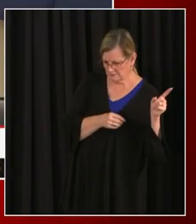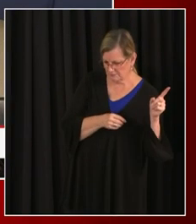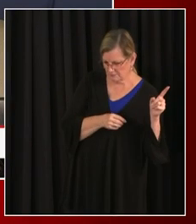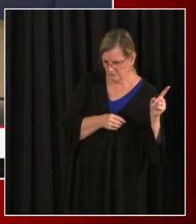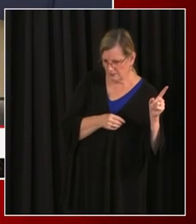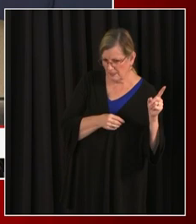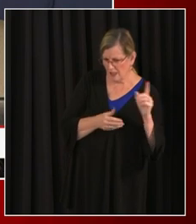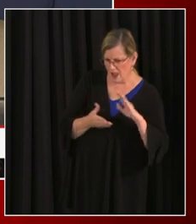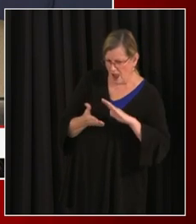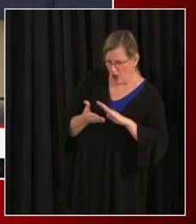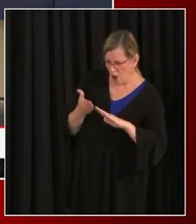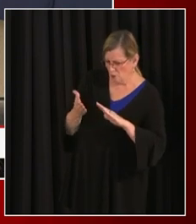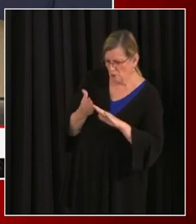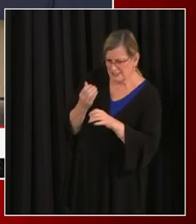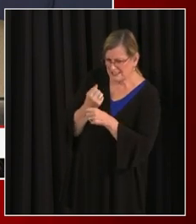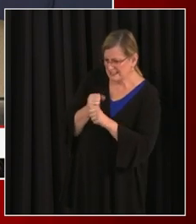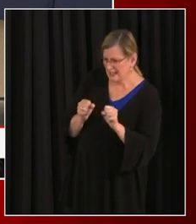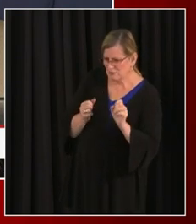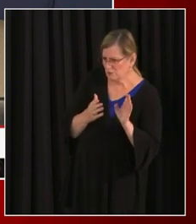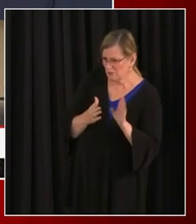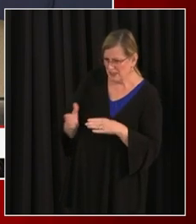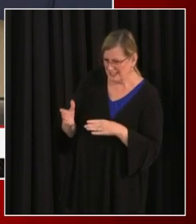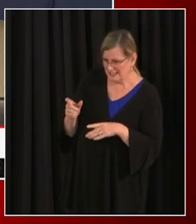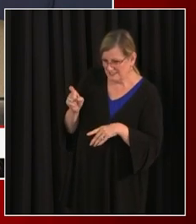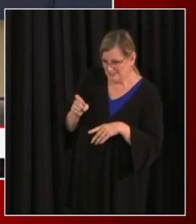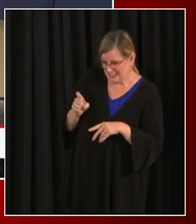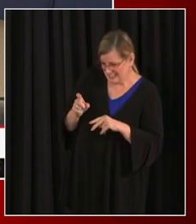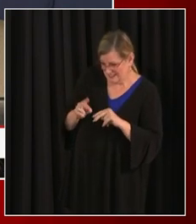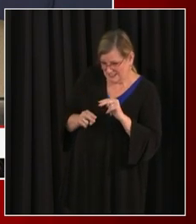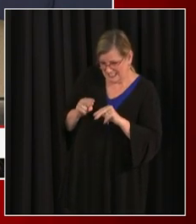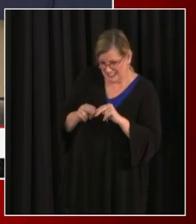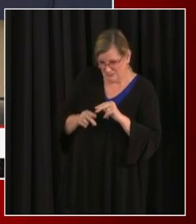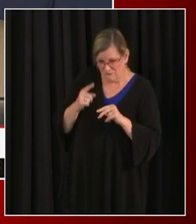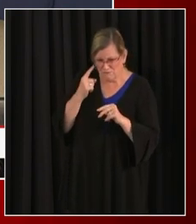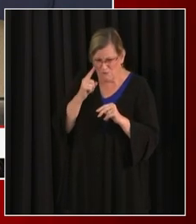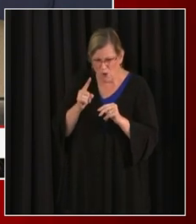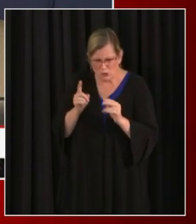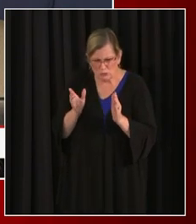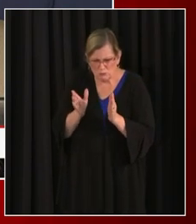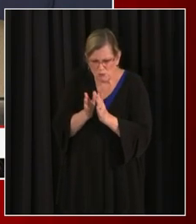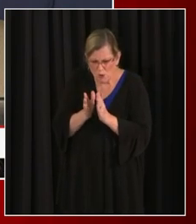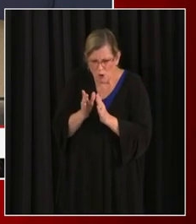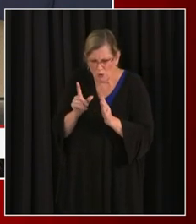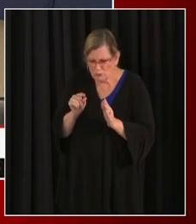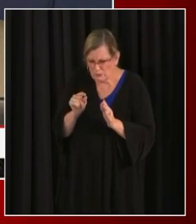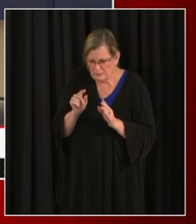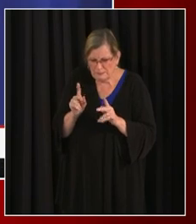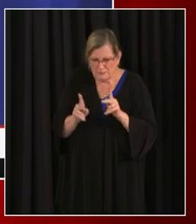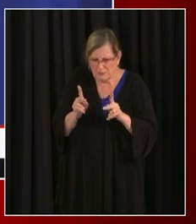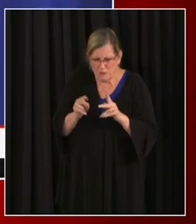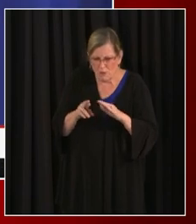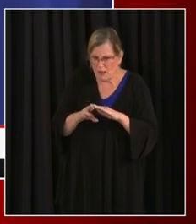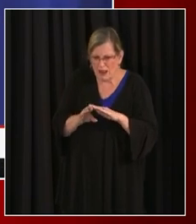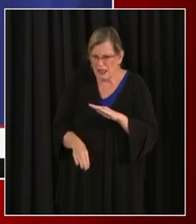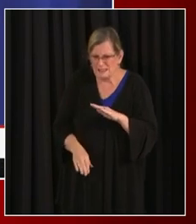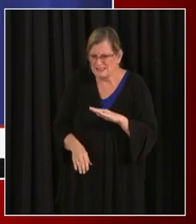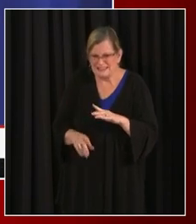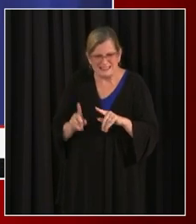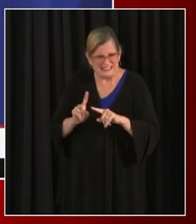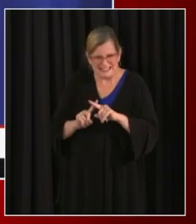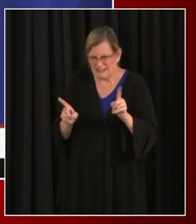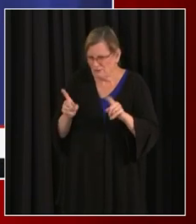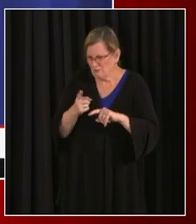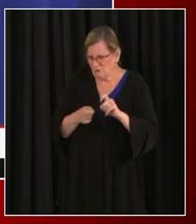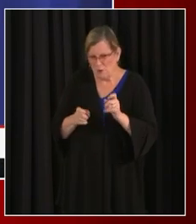safety plans and the things needed in the facilities for a small 20-person cohort or less is much different than when you're opening